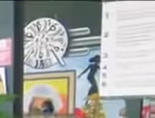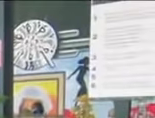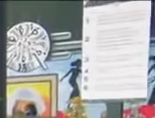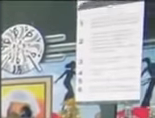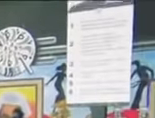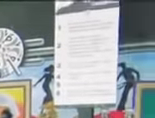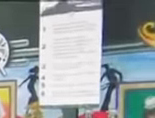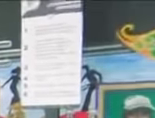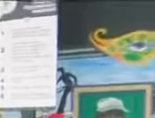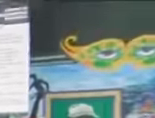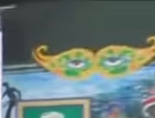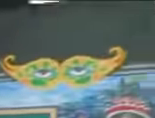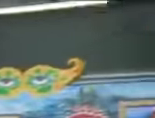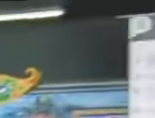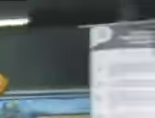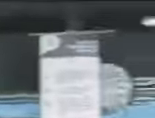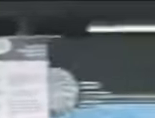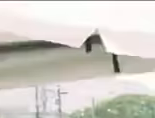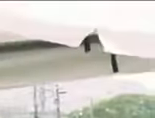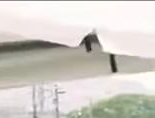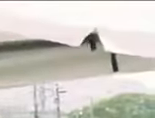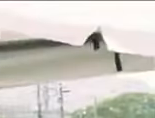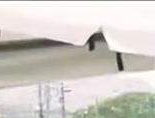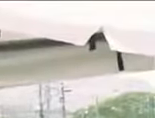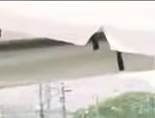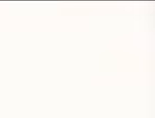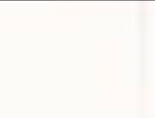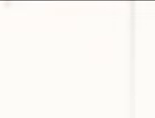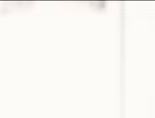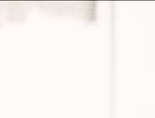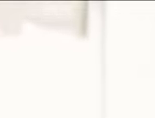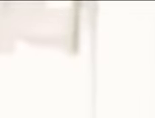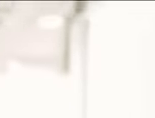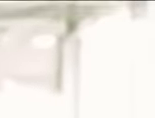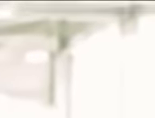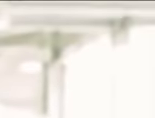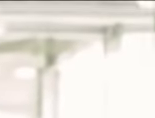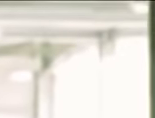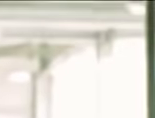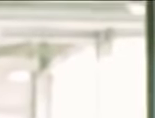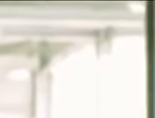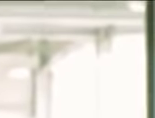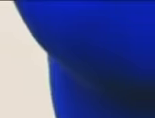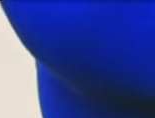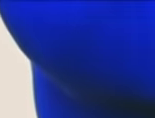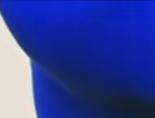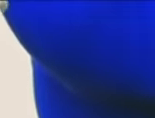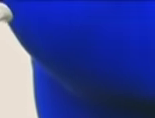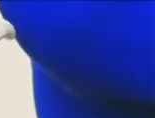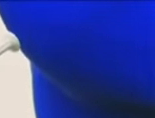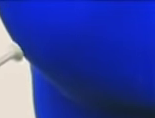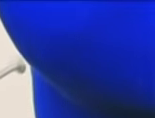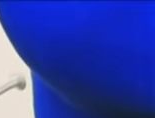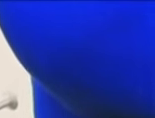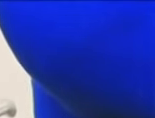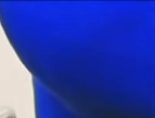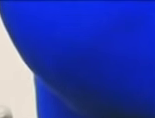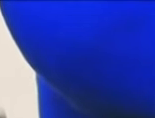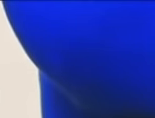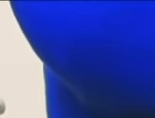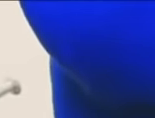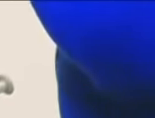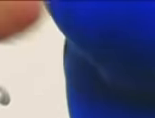are on stream to achieve our targets by July, to have over 10% of the population fully vaccinated.